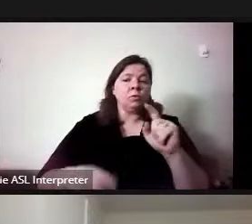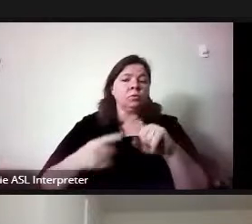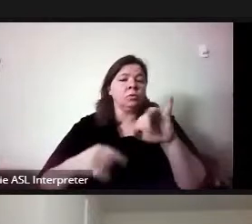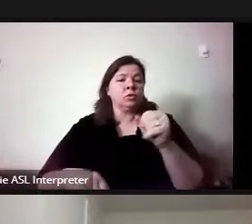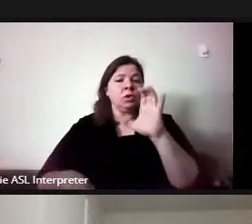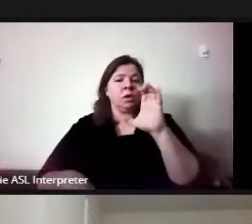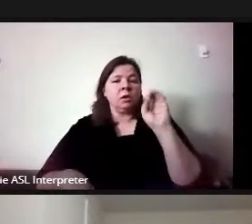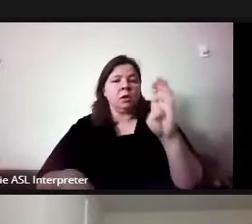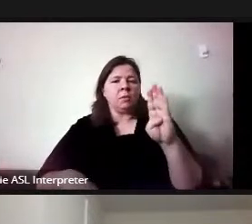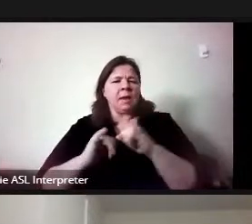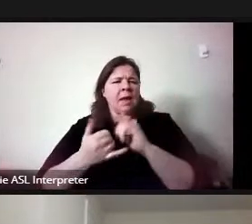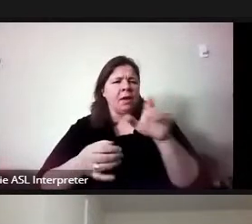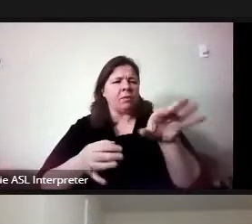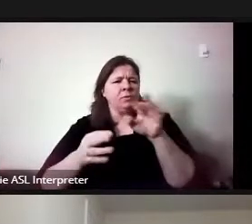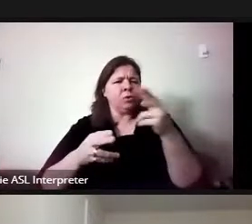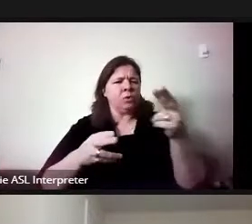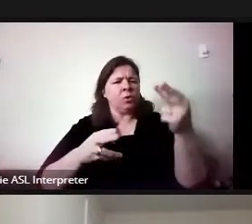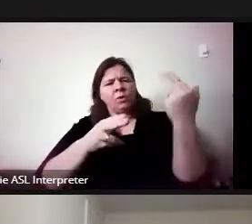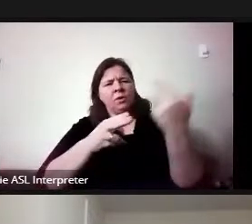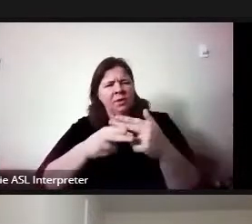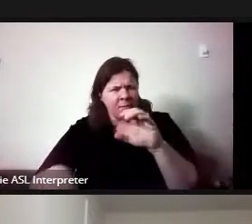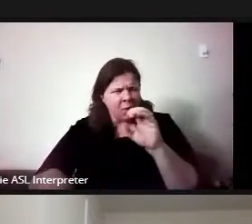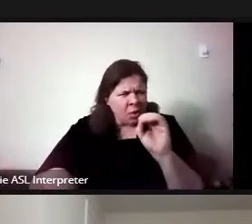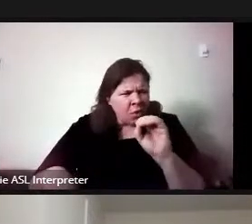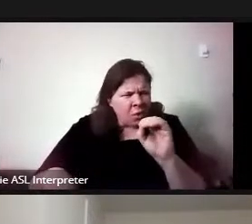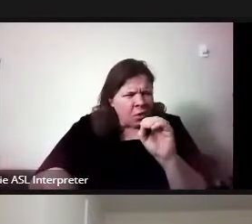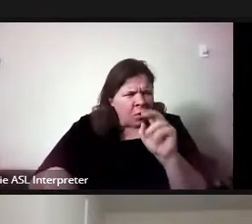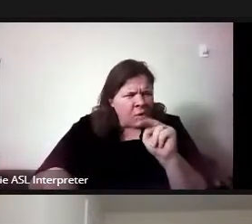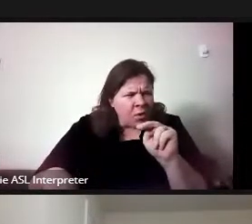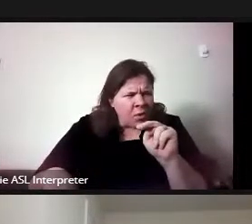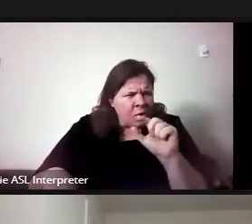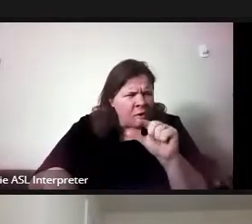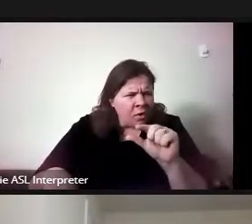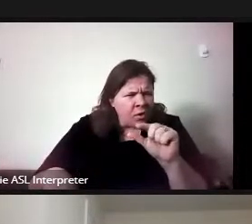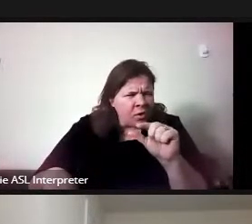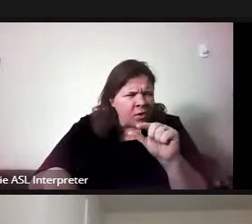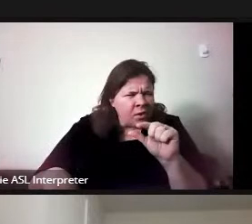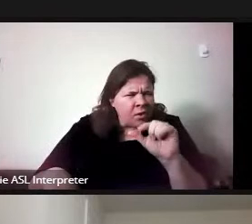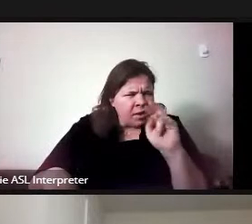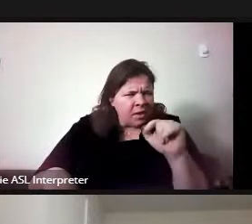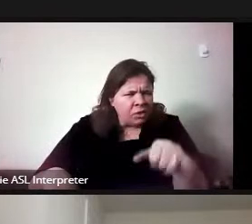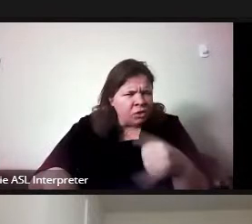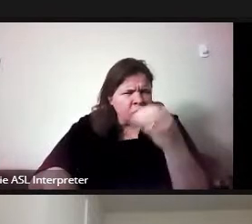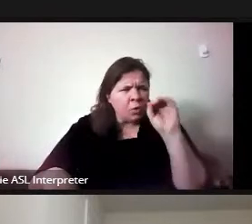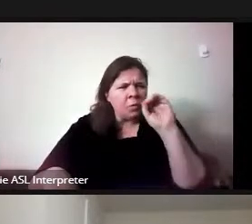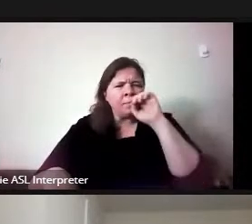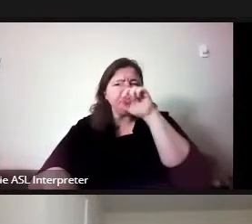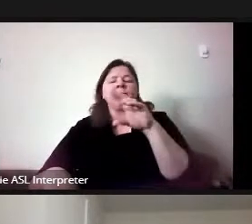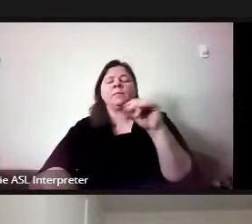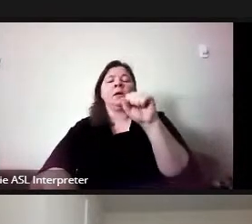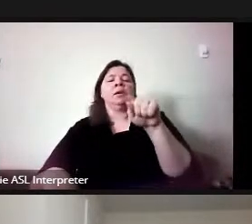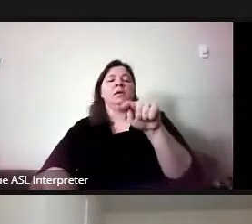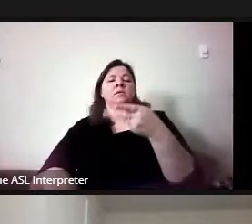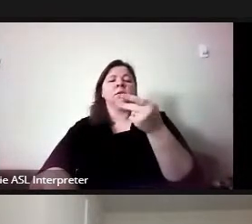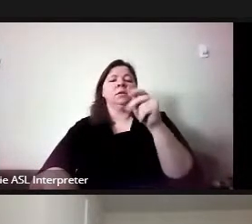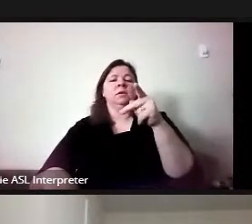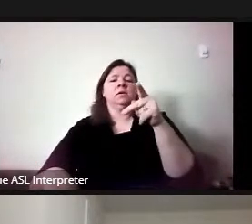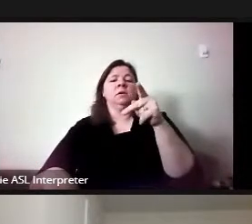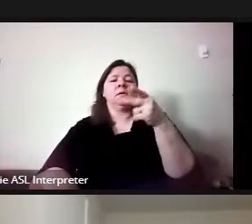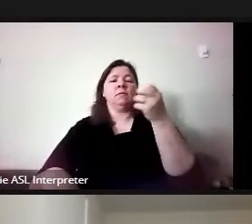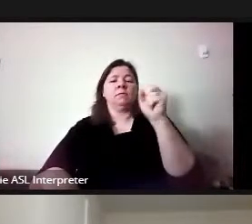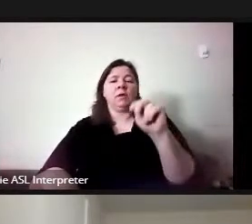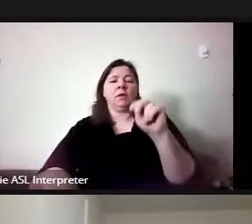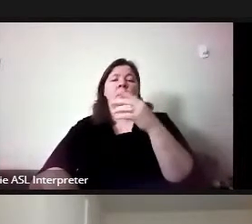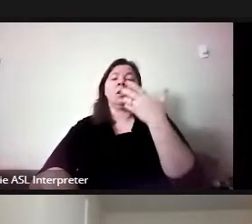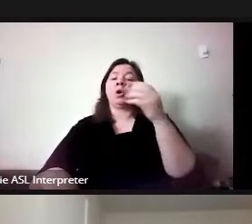never know how to pronounce your surname, Jacob, so that's why I always just say Jacob. And then Stephen, our co-host. Thank you guys